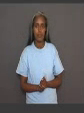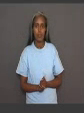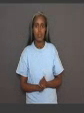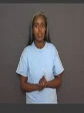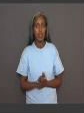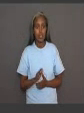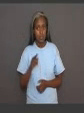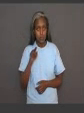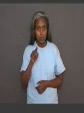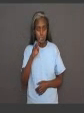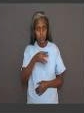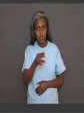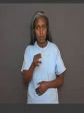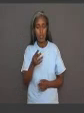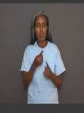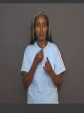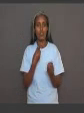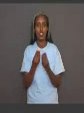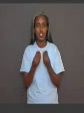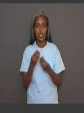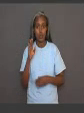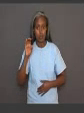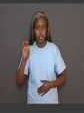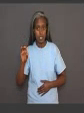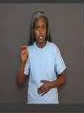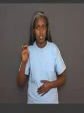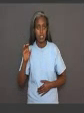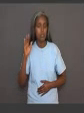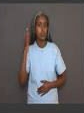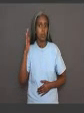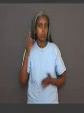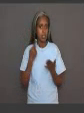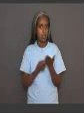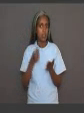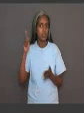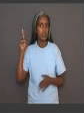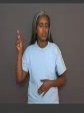Your table for shop C should appear like this.